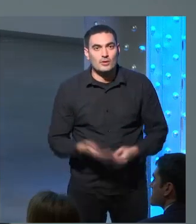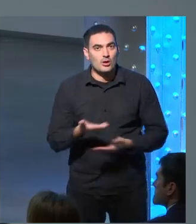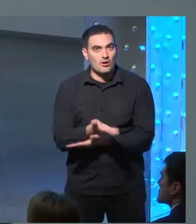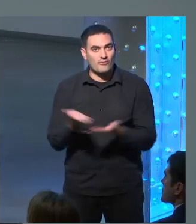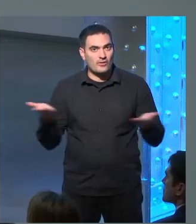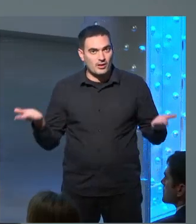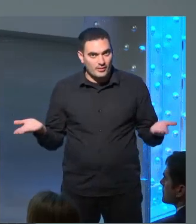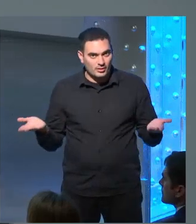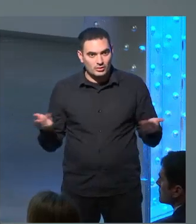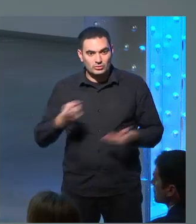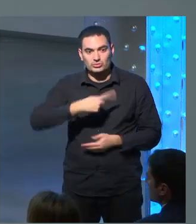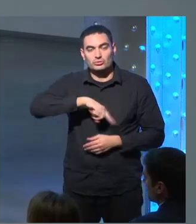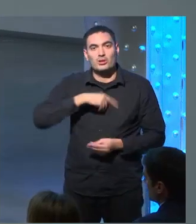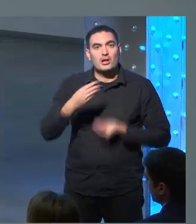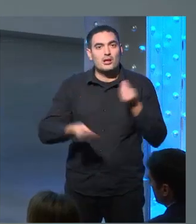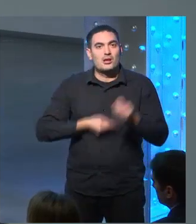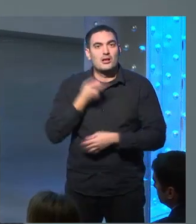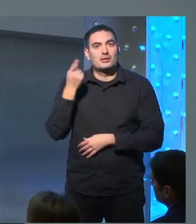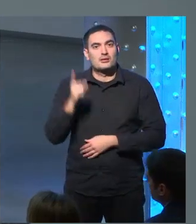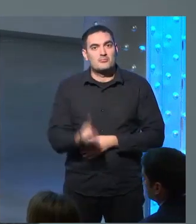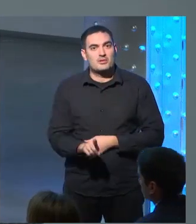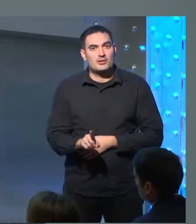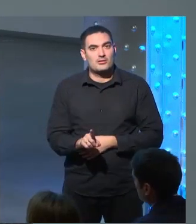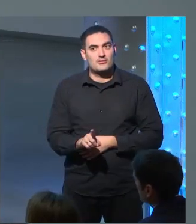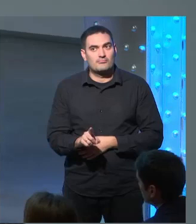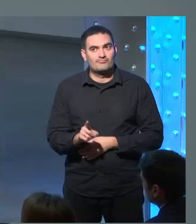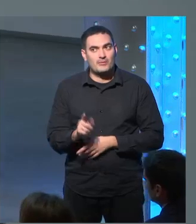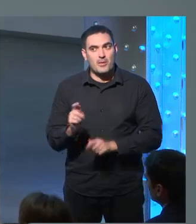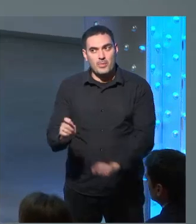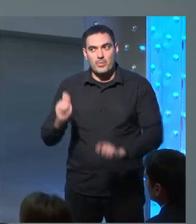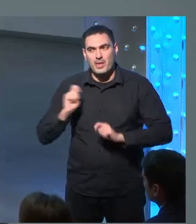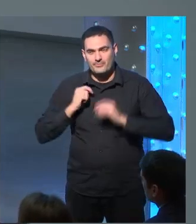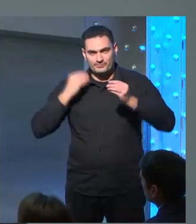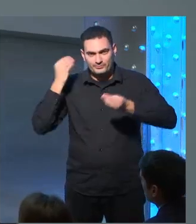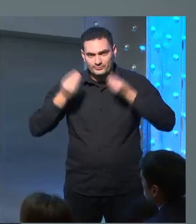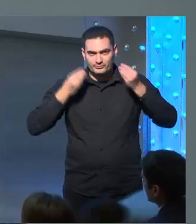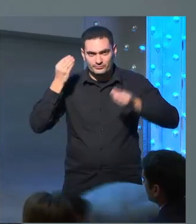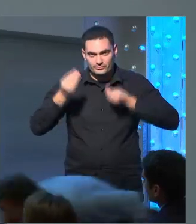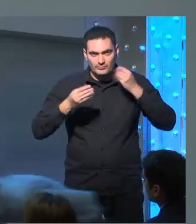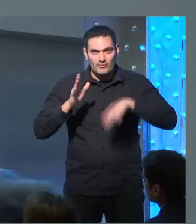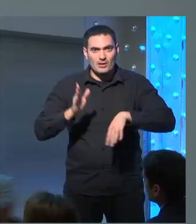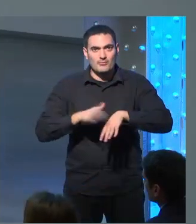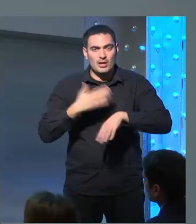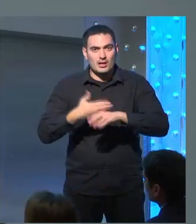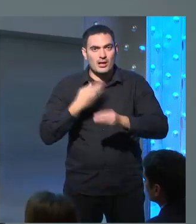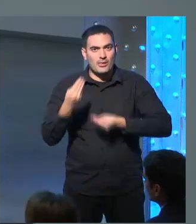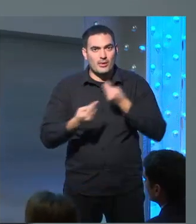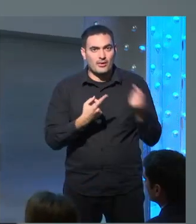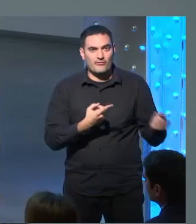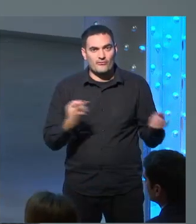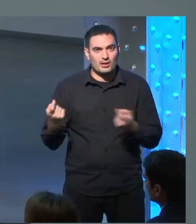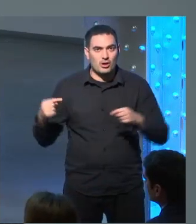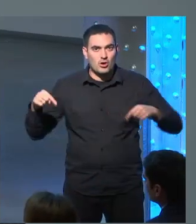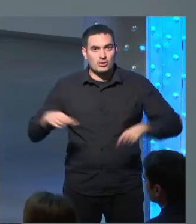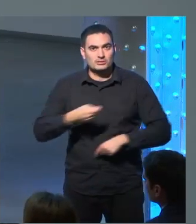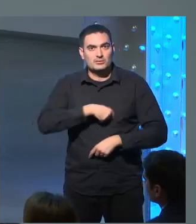And that, which is trust and confidence in the task that we are developing, leads us to reflect on